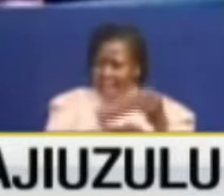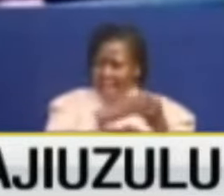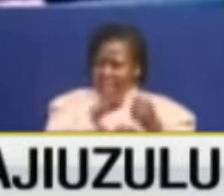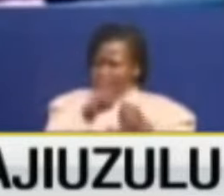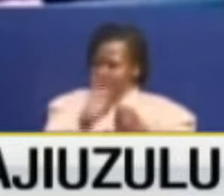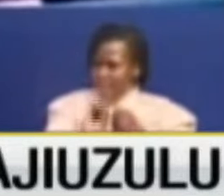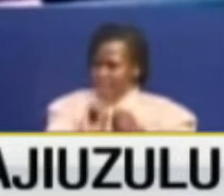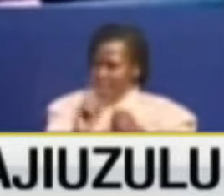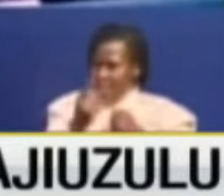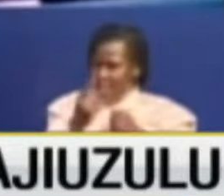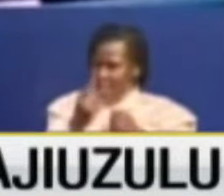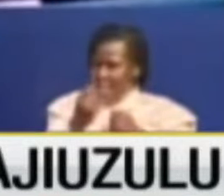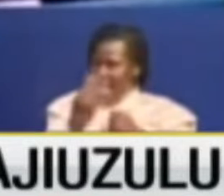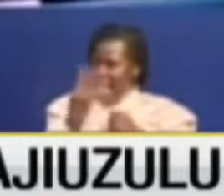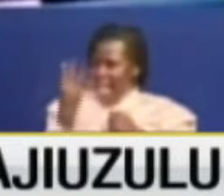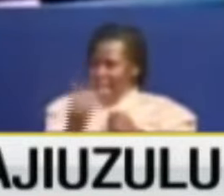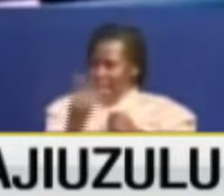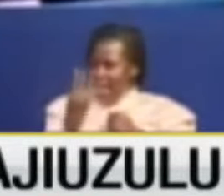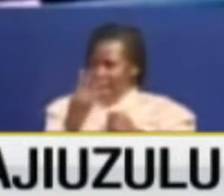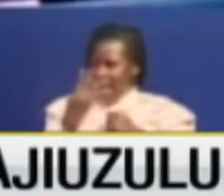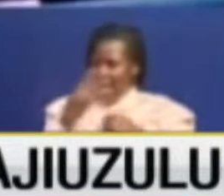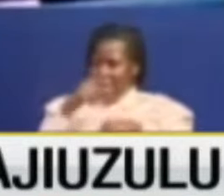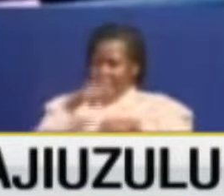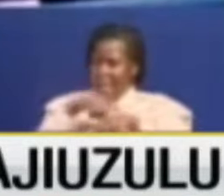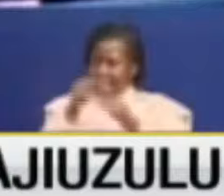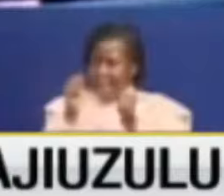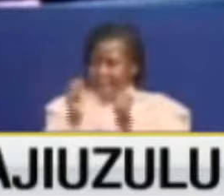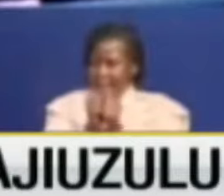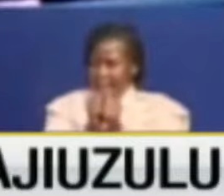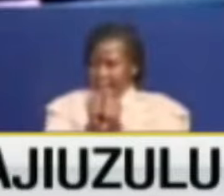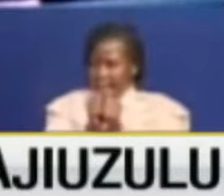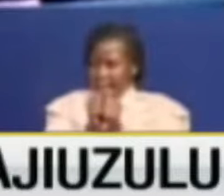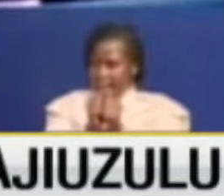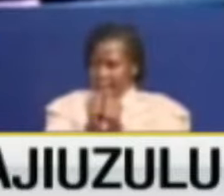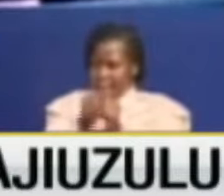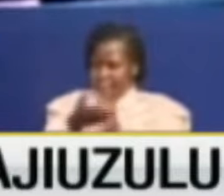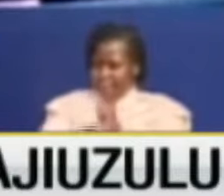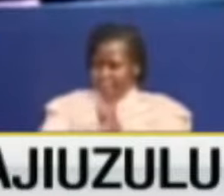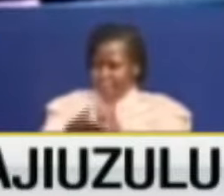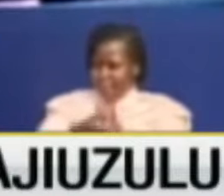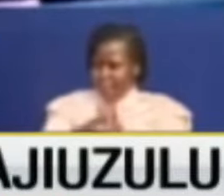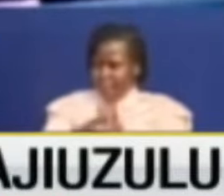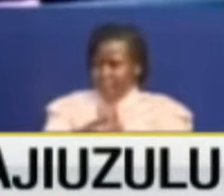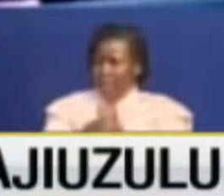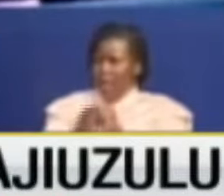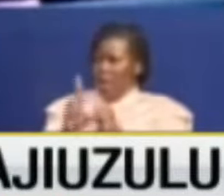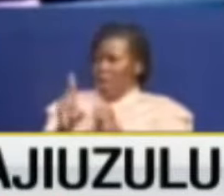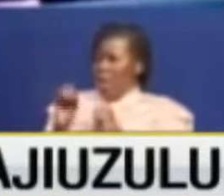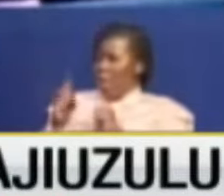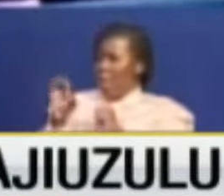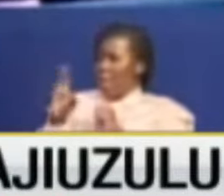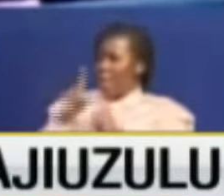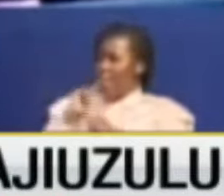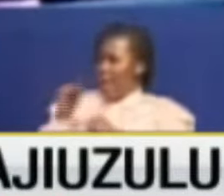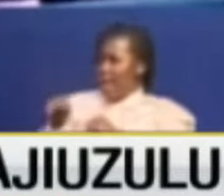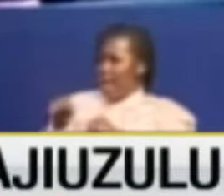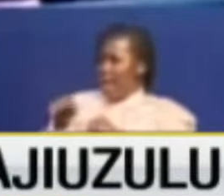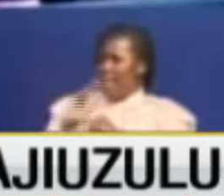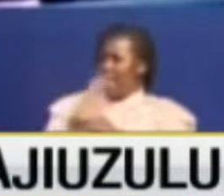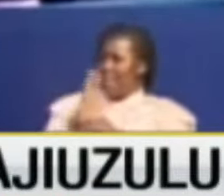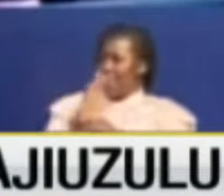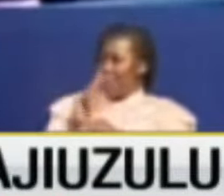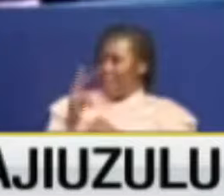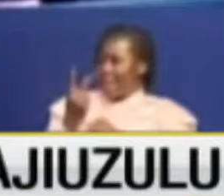1940, on 1st of April at 10 a.m., Robert Jackson delivered a speech to